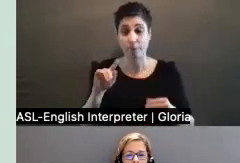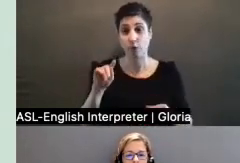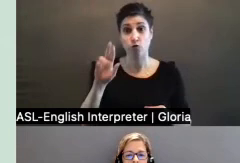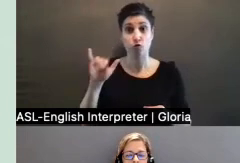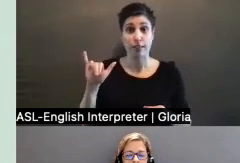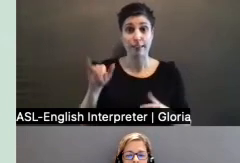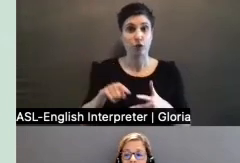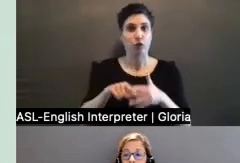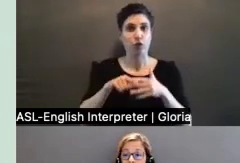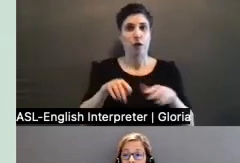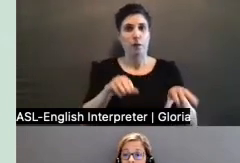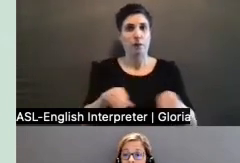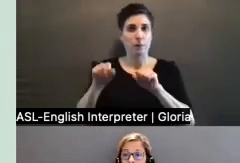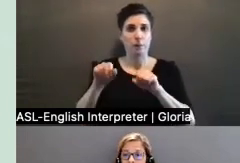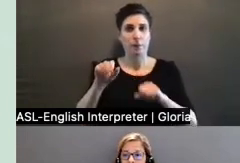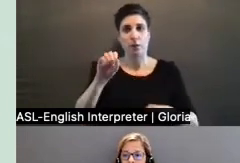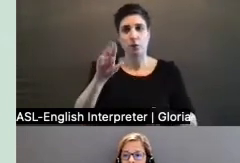25th.